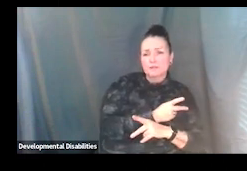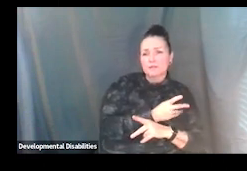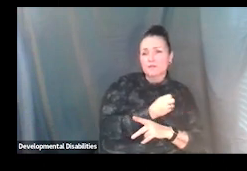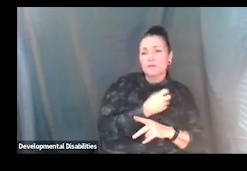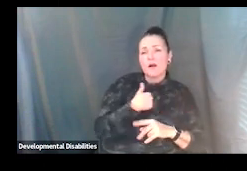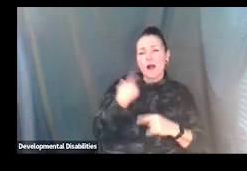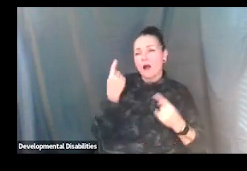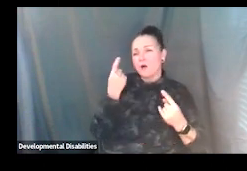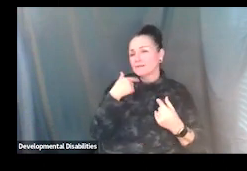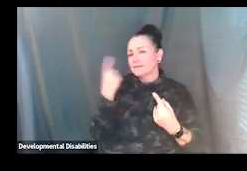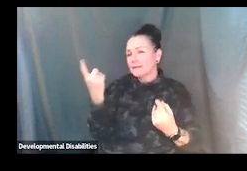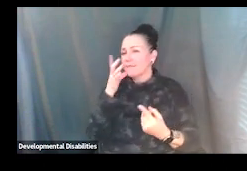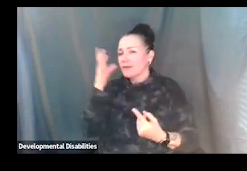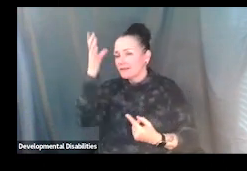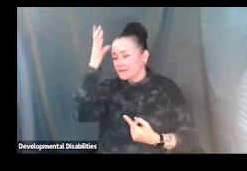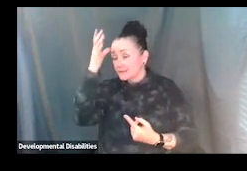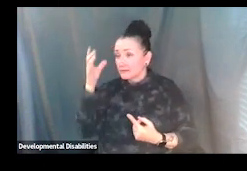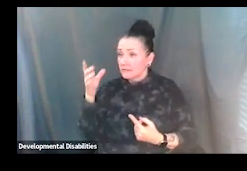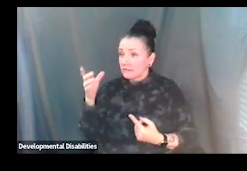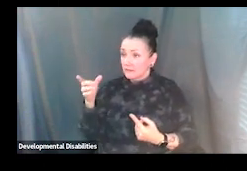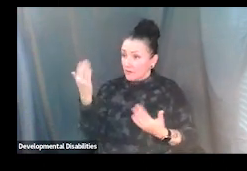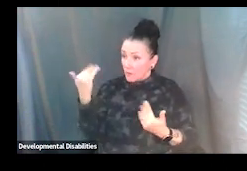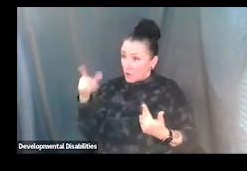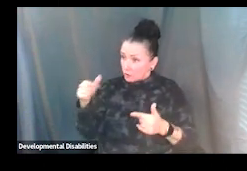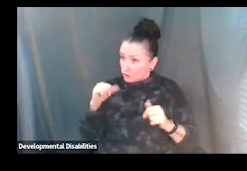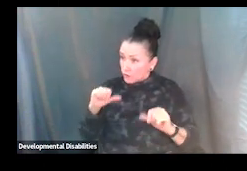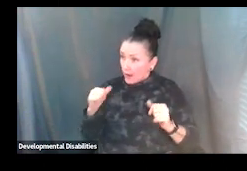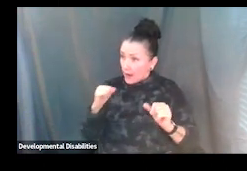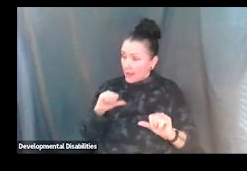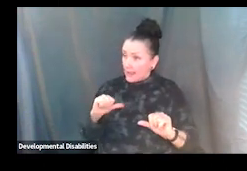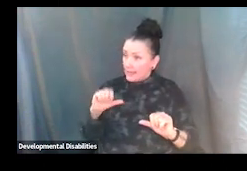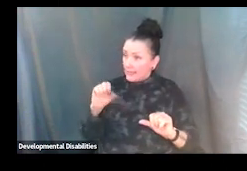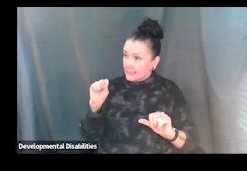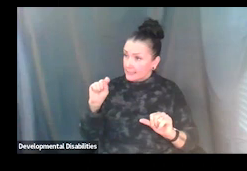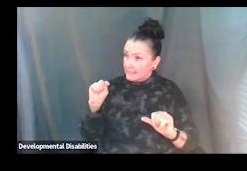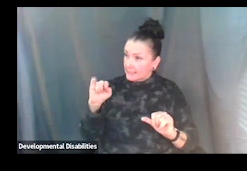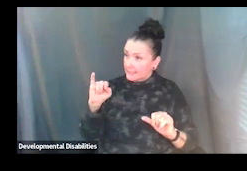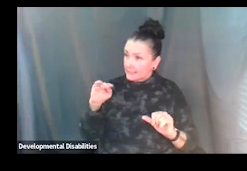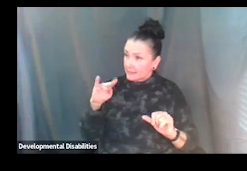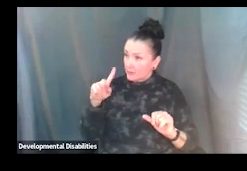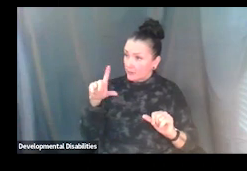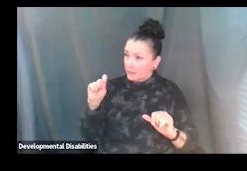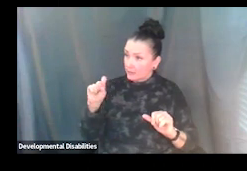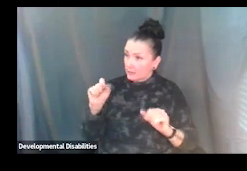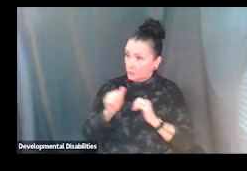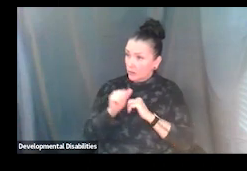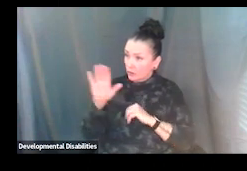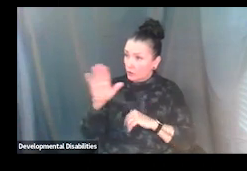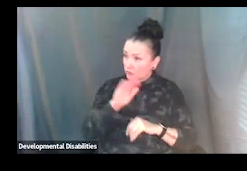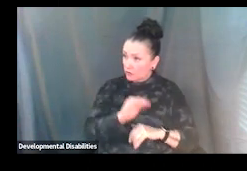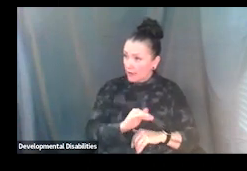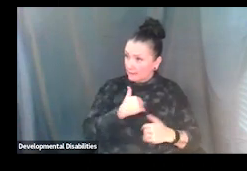they're different, I think, in the younger age group. And Claire, I was just looking at your comment about, that the